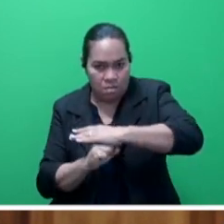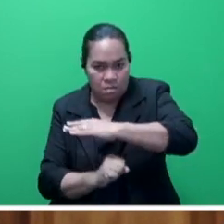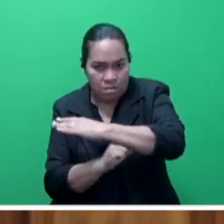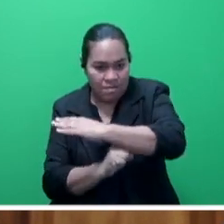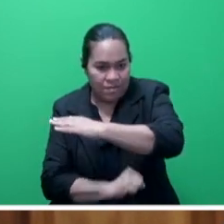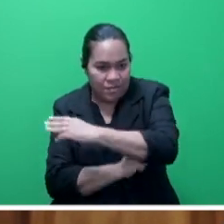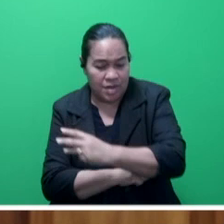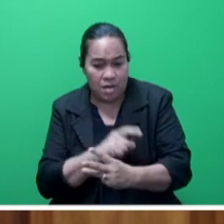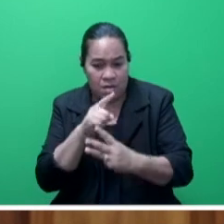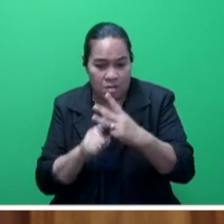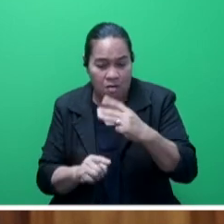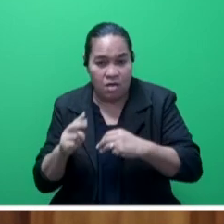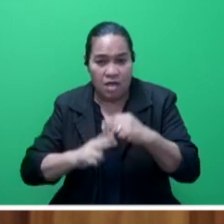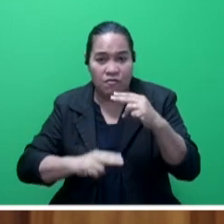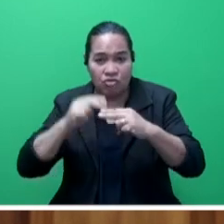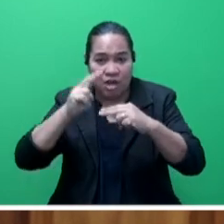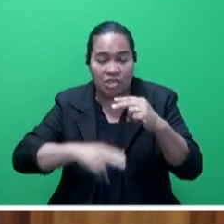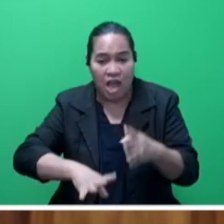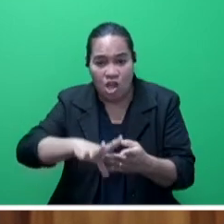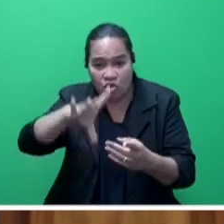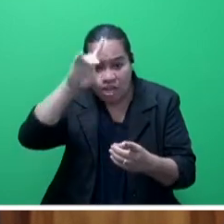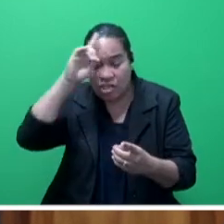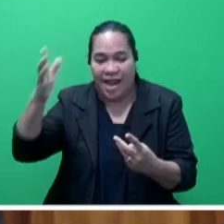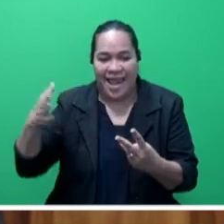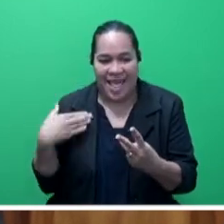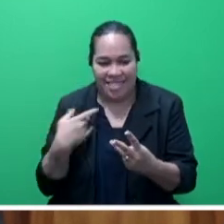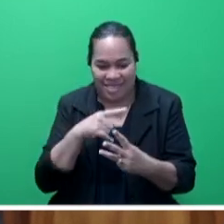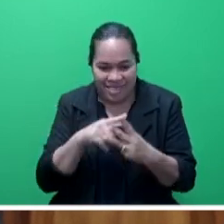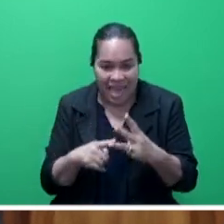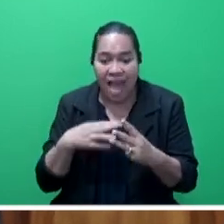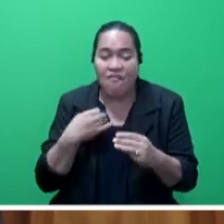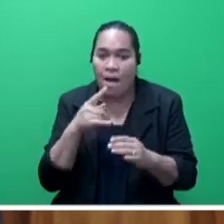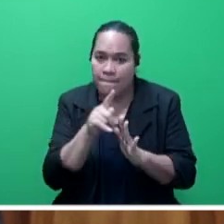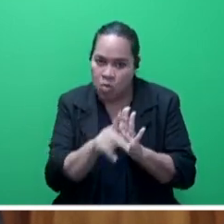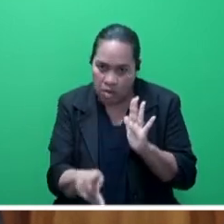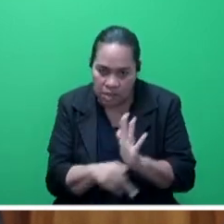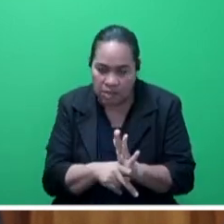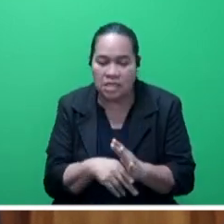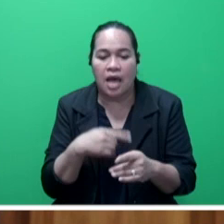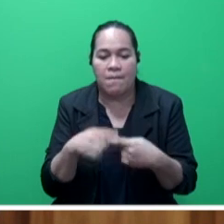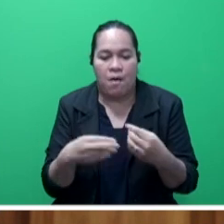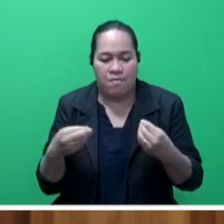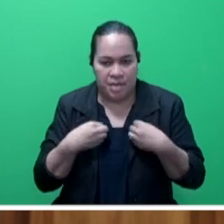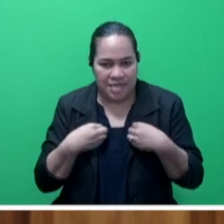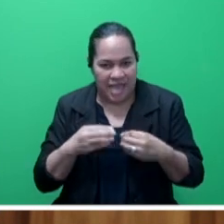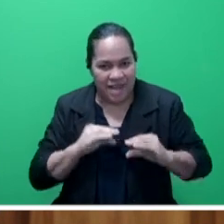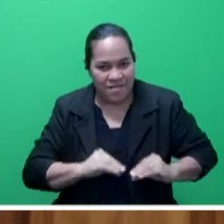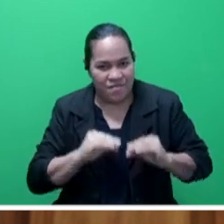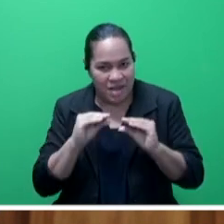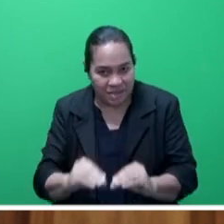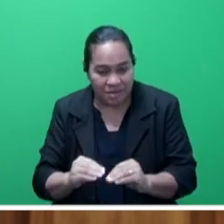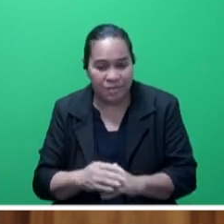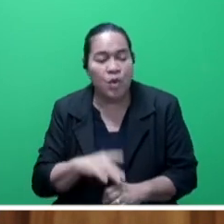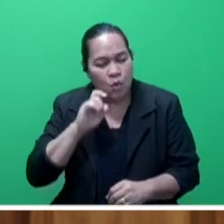pillars of infrastructure, education, and health, together with long-term policies on business and investments. It